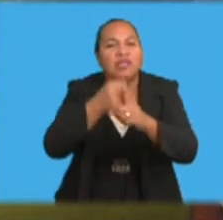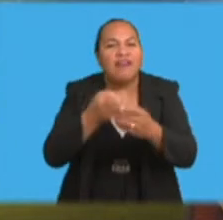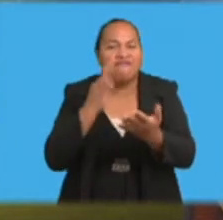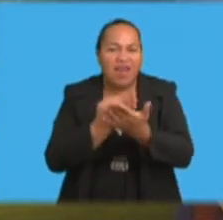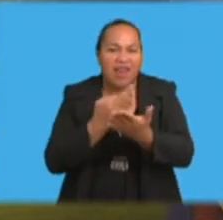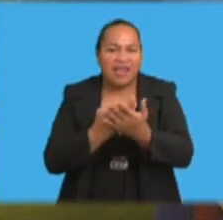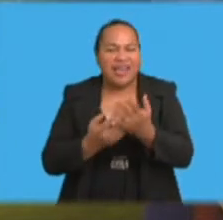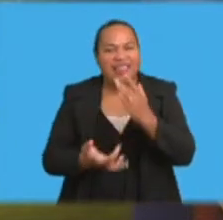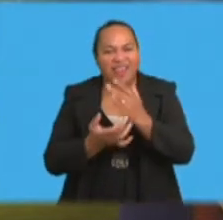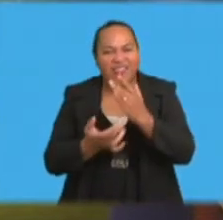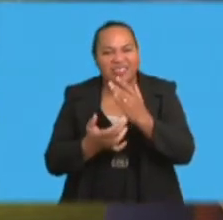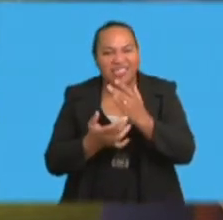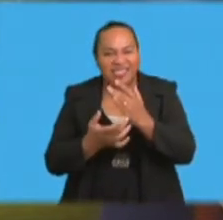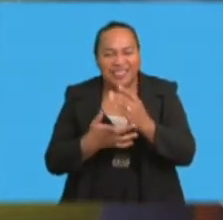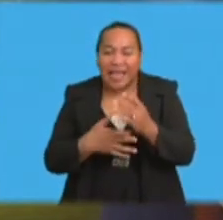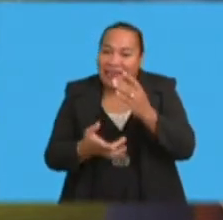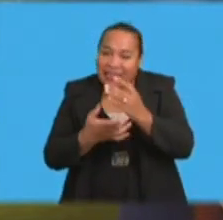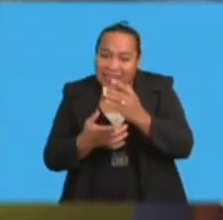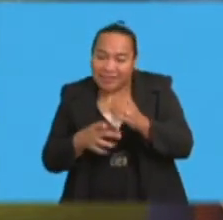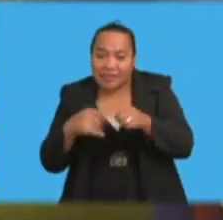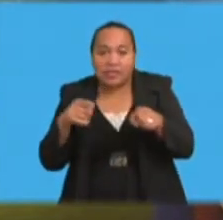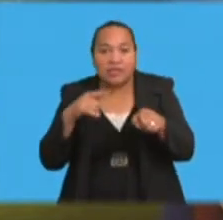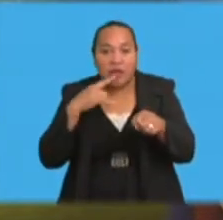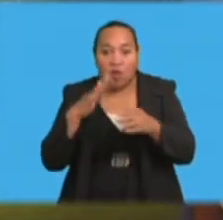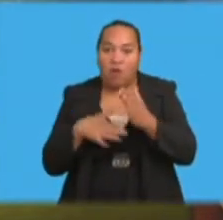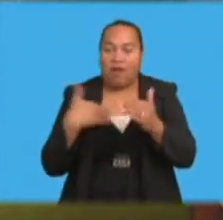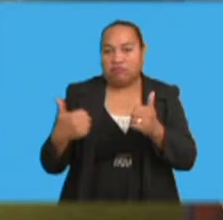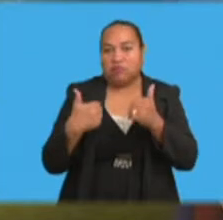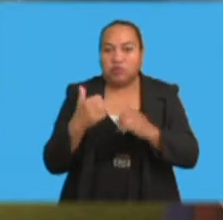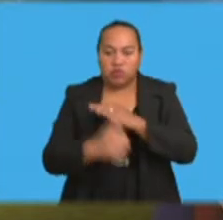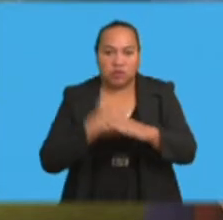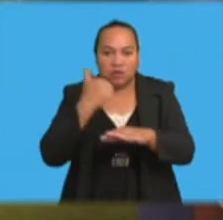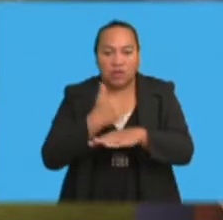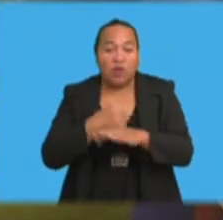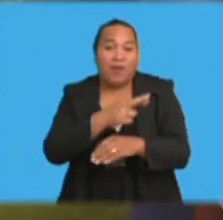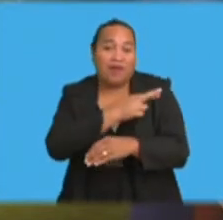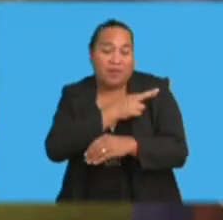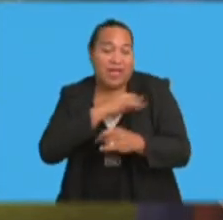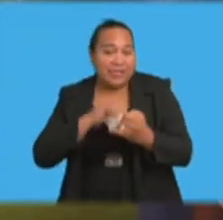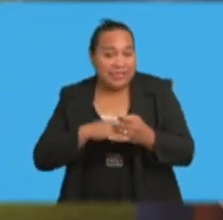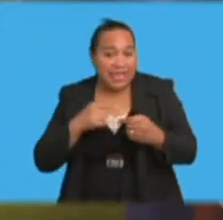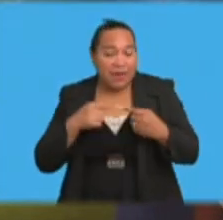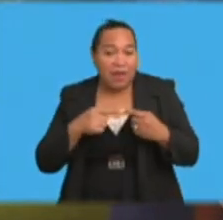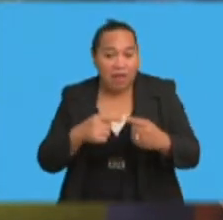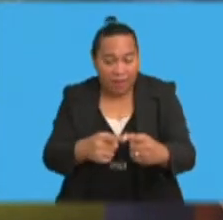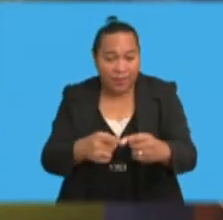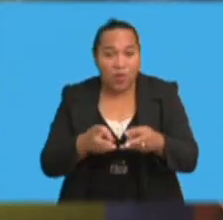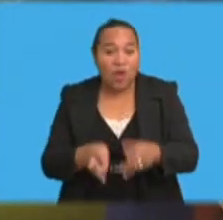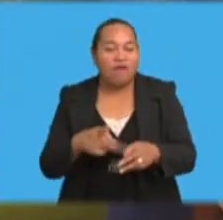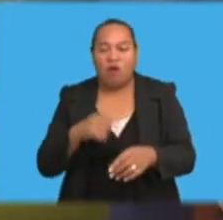digital financial services. Extending well-designed financial services in a responsible and sustainable way to the poor and the